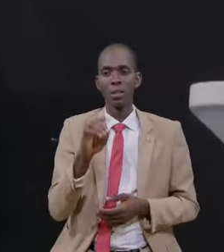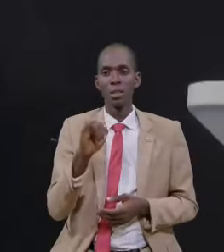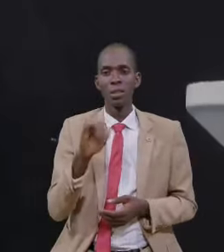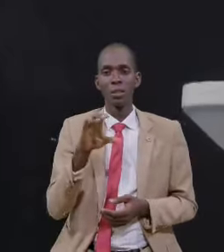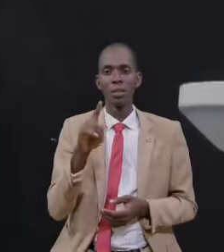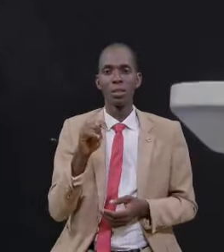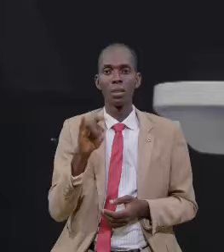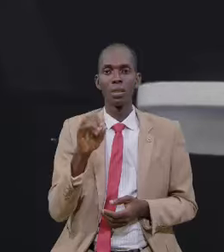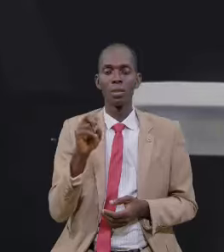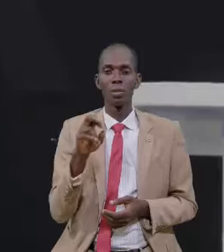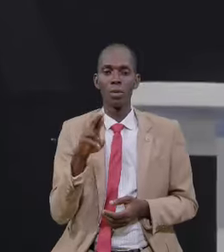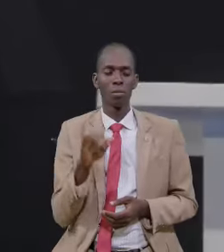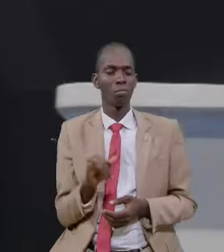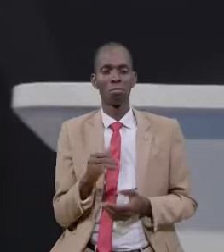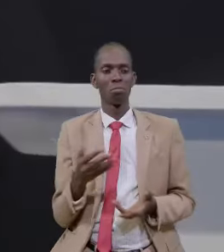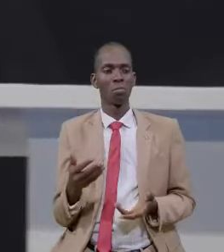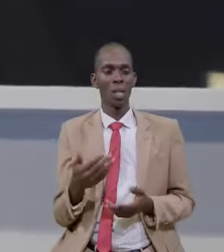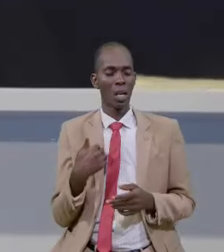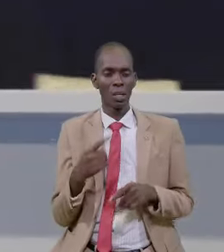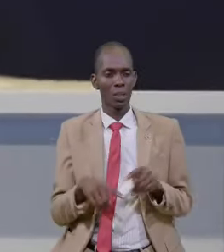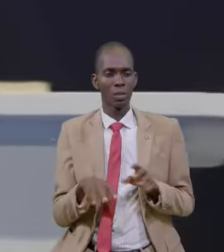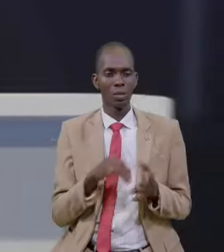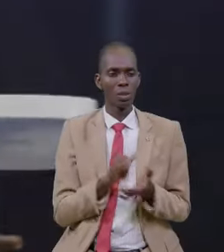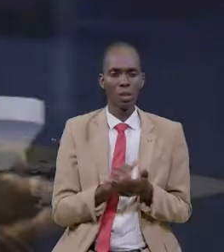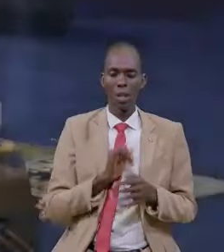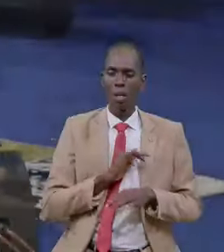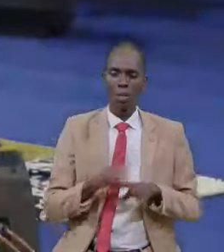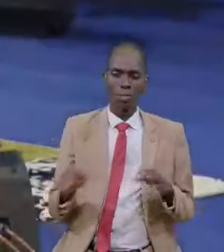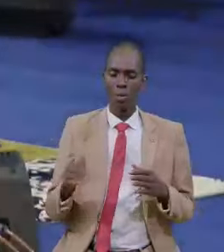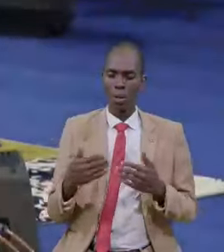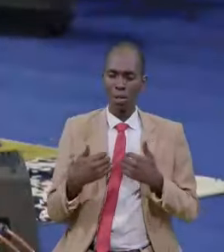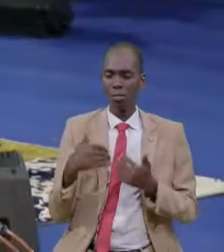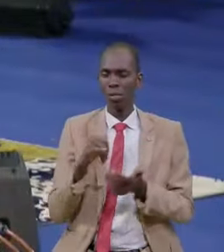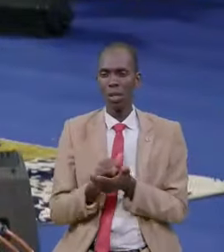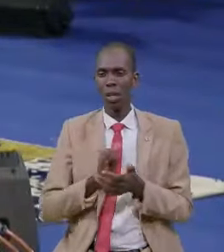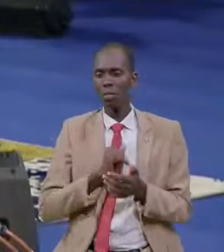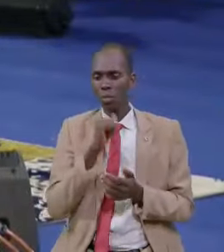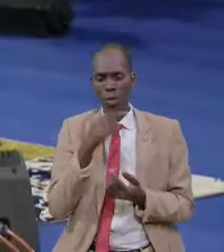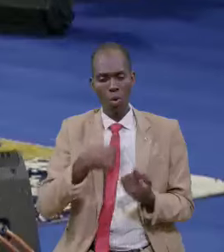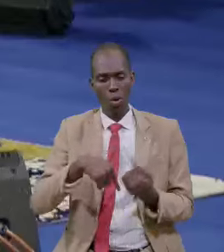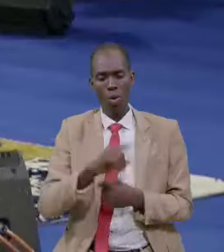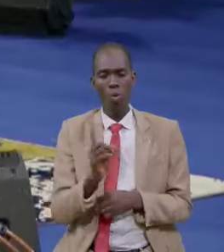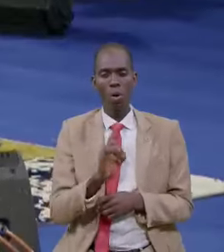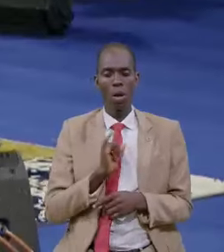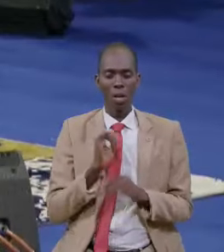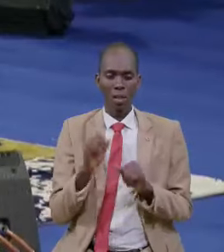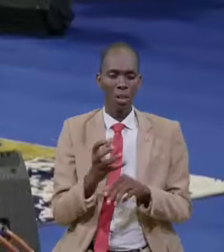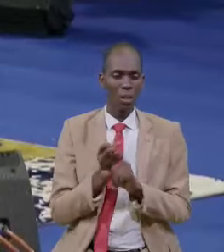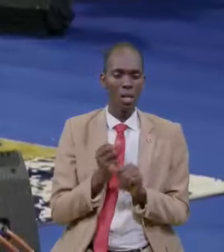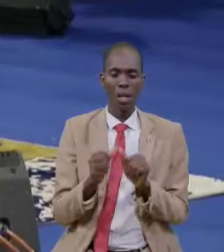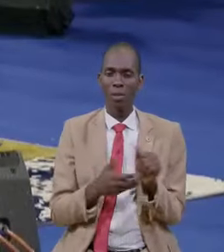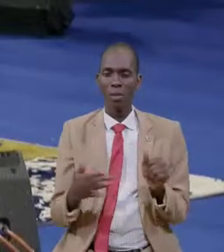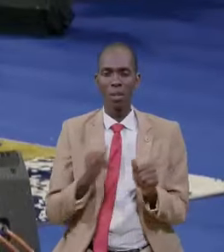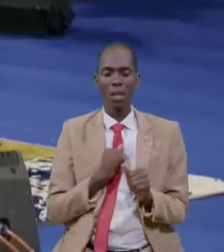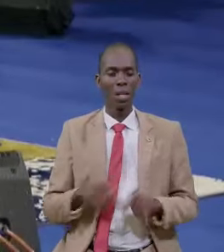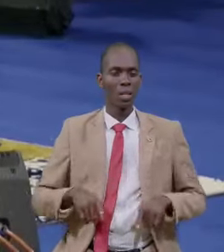done. I cannot have that. I'm not born in a place where I can have everything. And I live from hand to